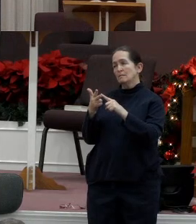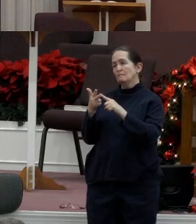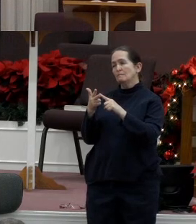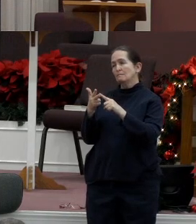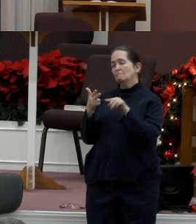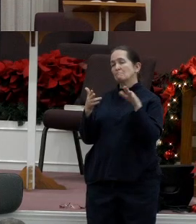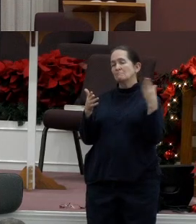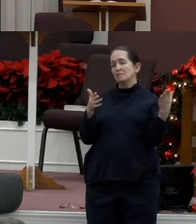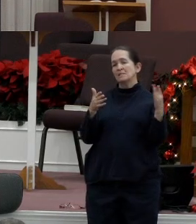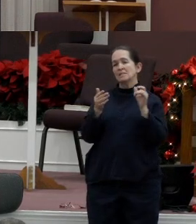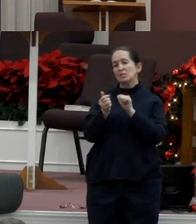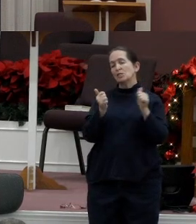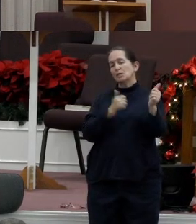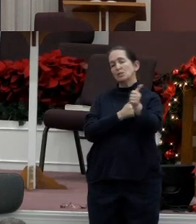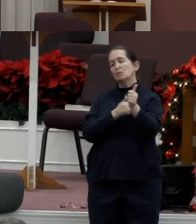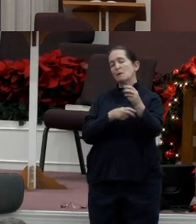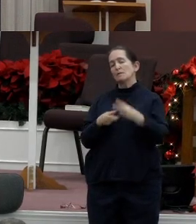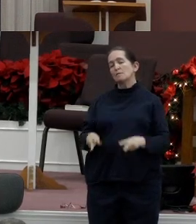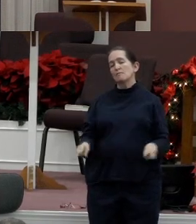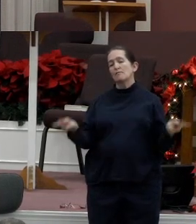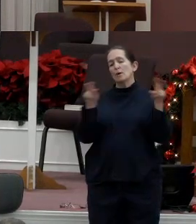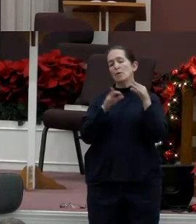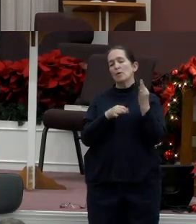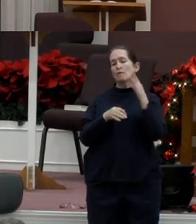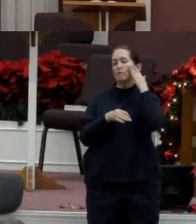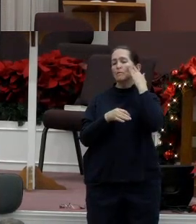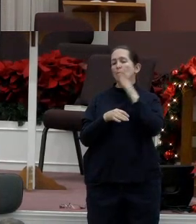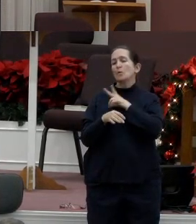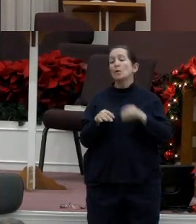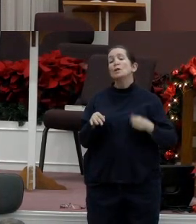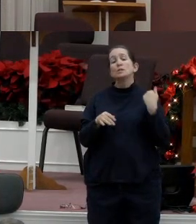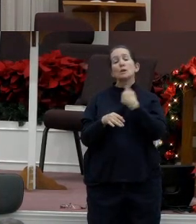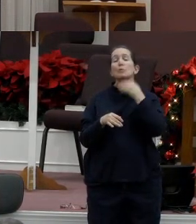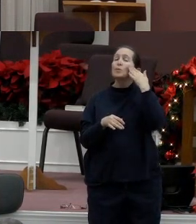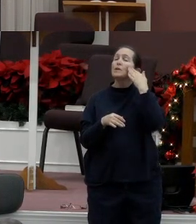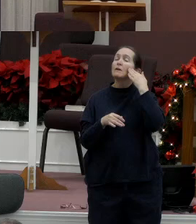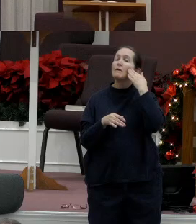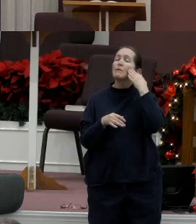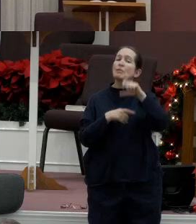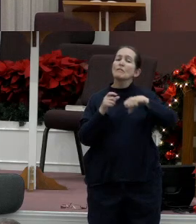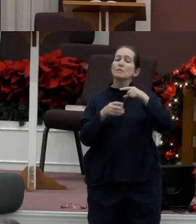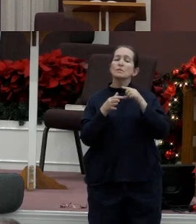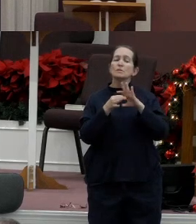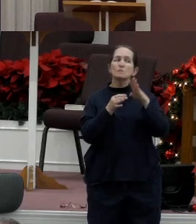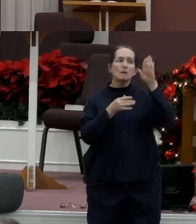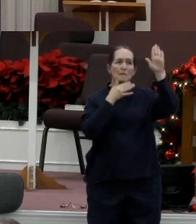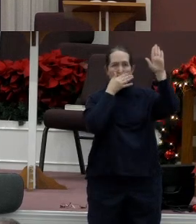item in the surpassing value of knowing Christ is that we know the fellowship of his suffering.